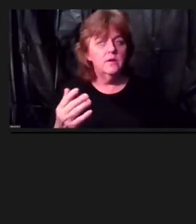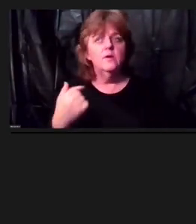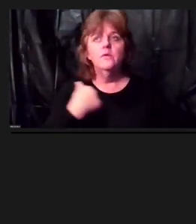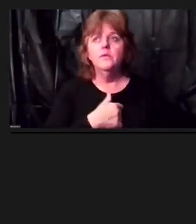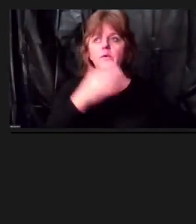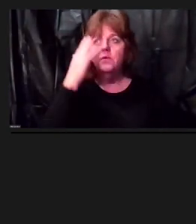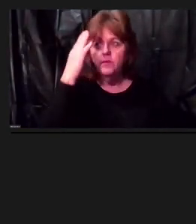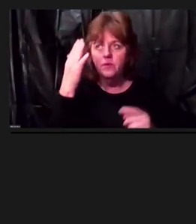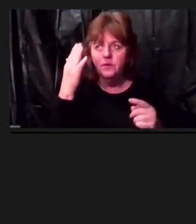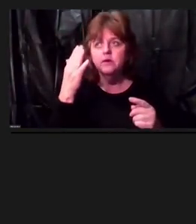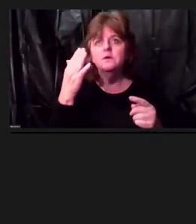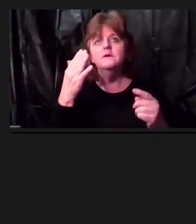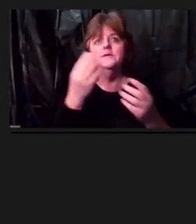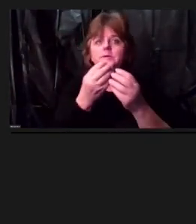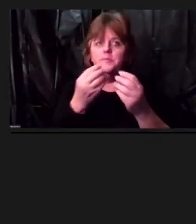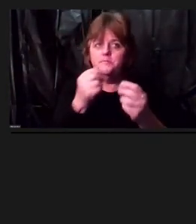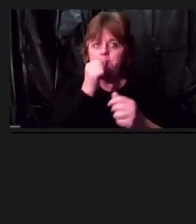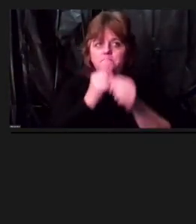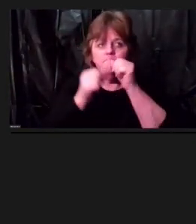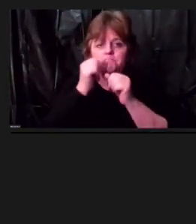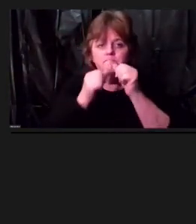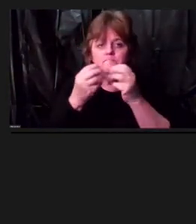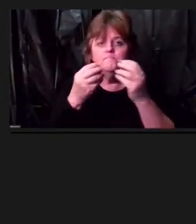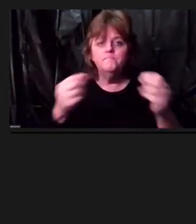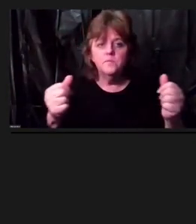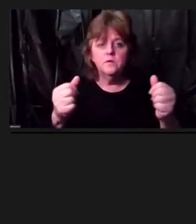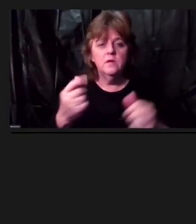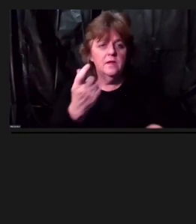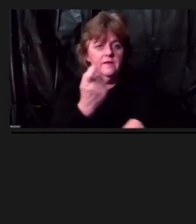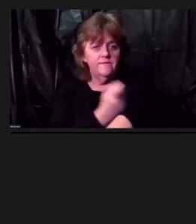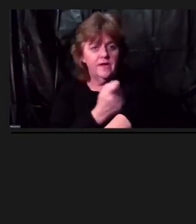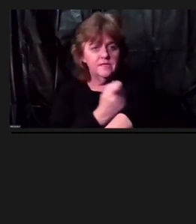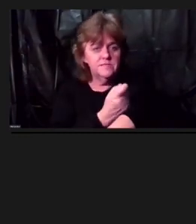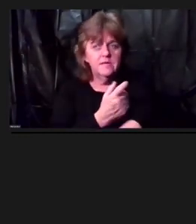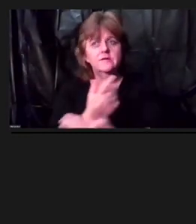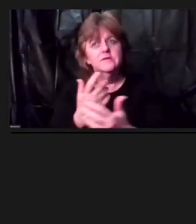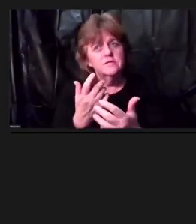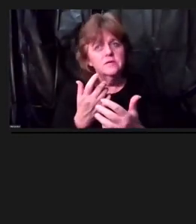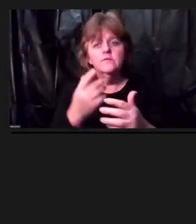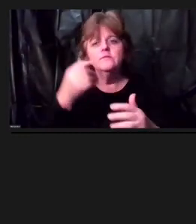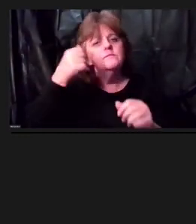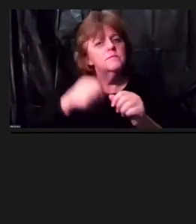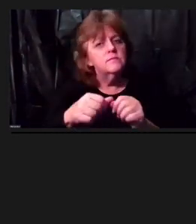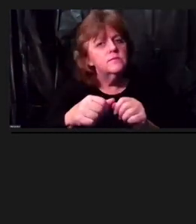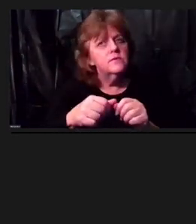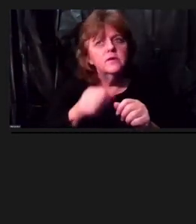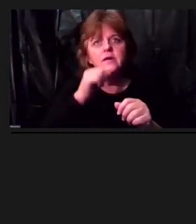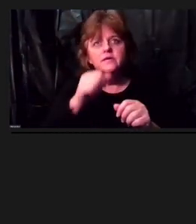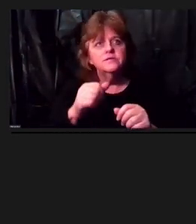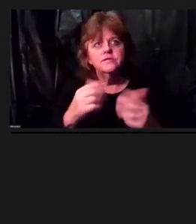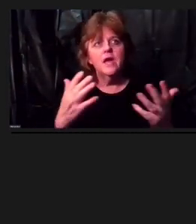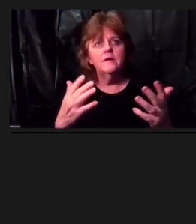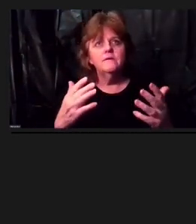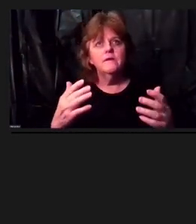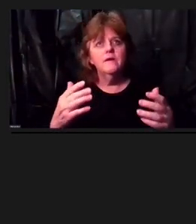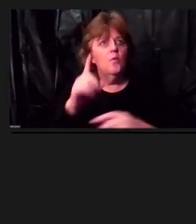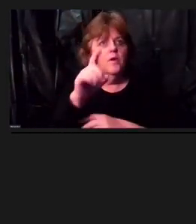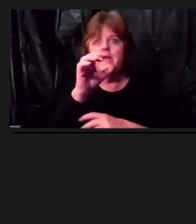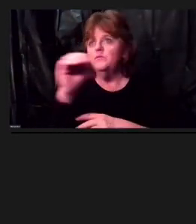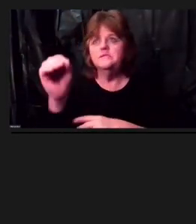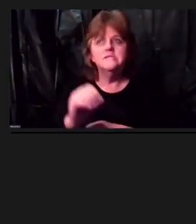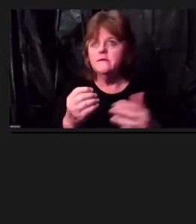this. The vaccine is out there. It's getting close. Remember, it is not the panacea that everyone hopes it will be. It's not going to be available